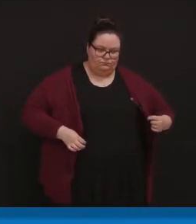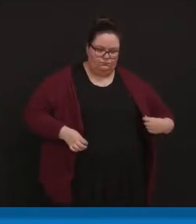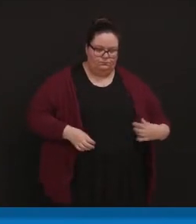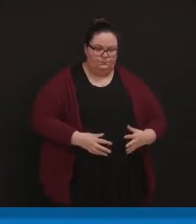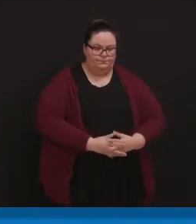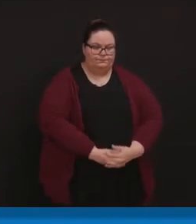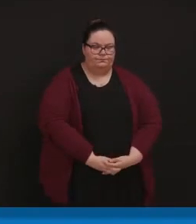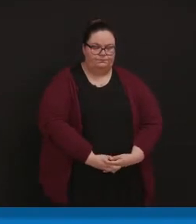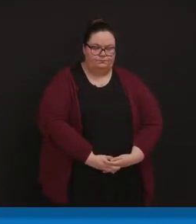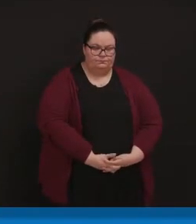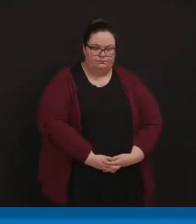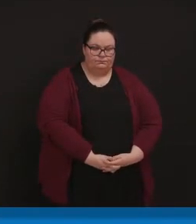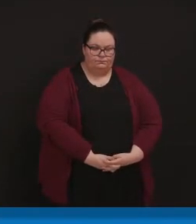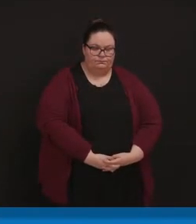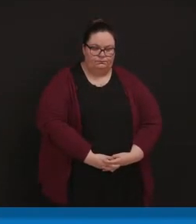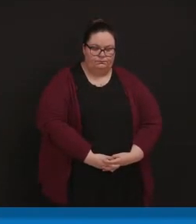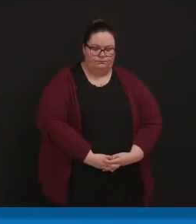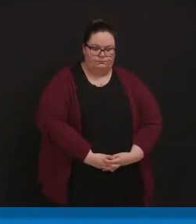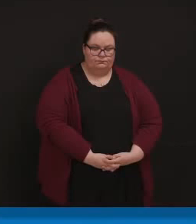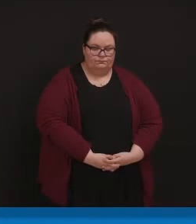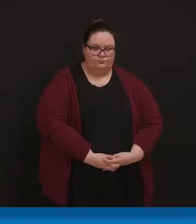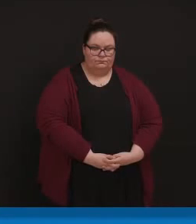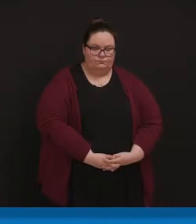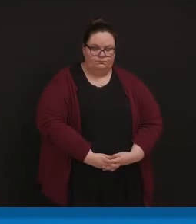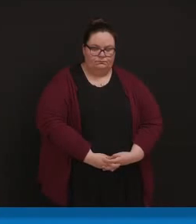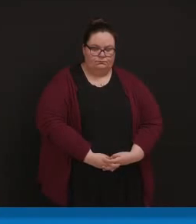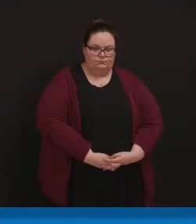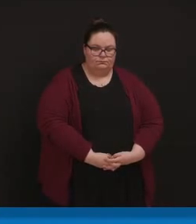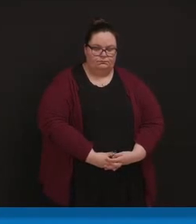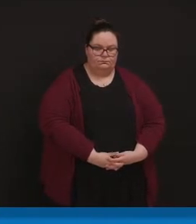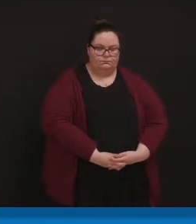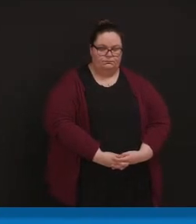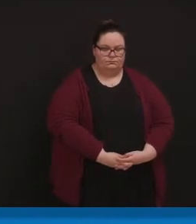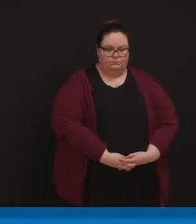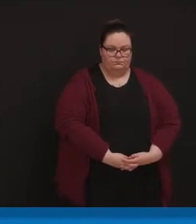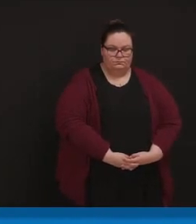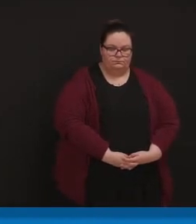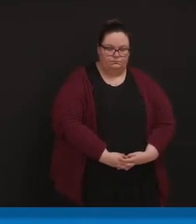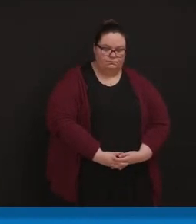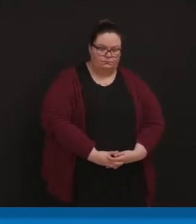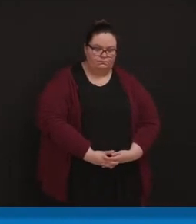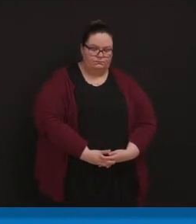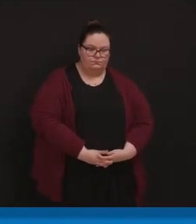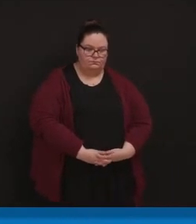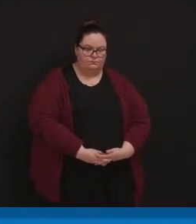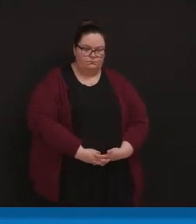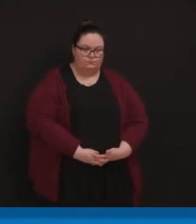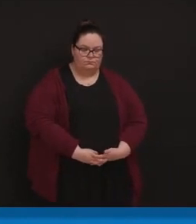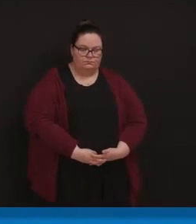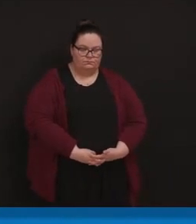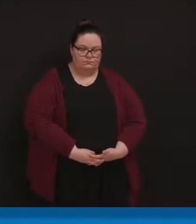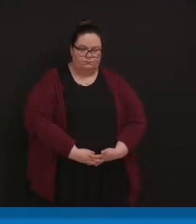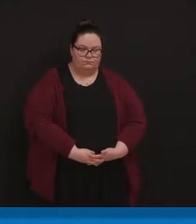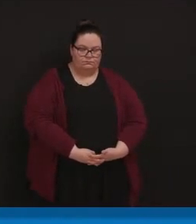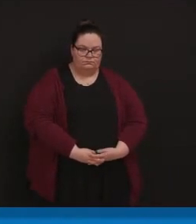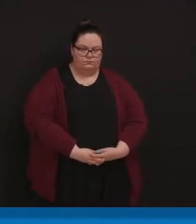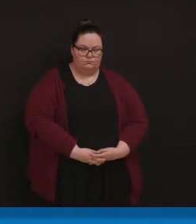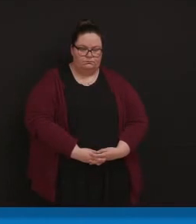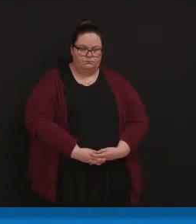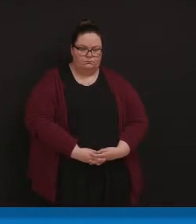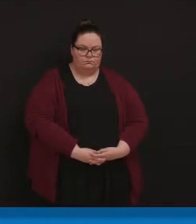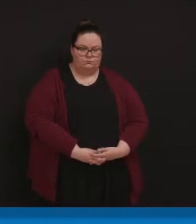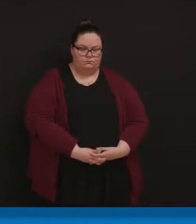So we've always said that we would use home learning whenever necessary,